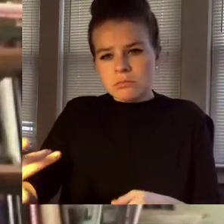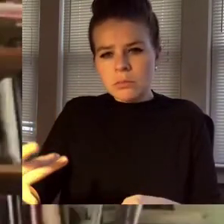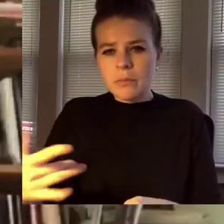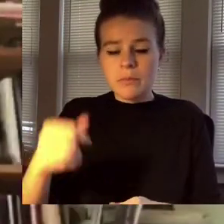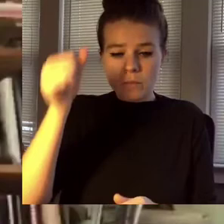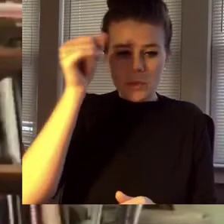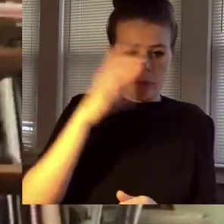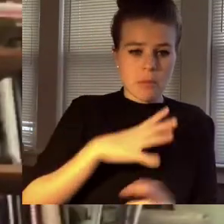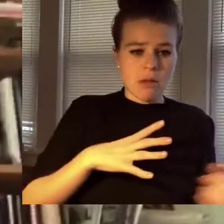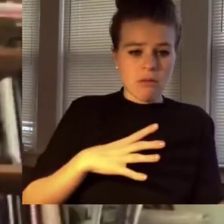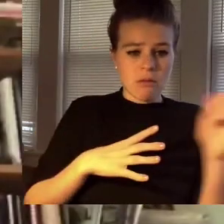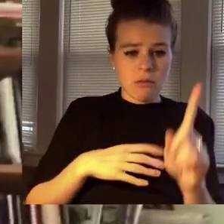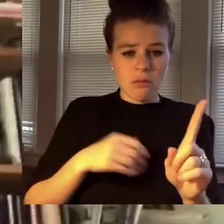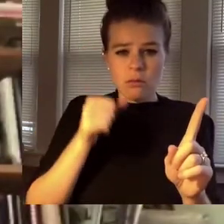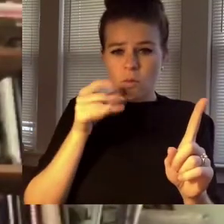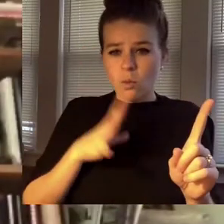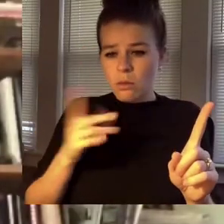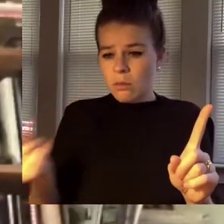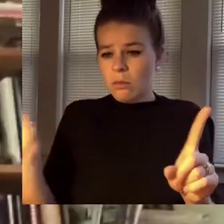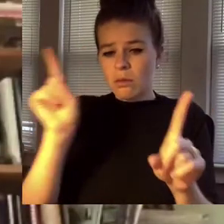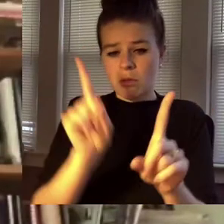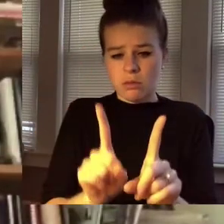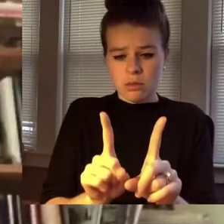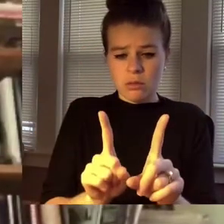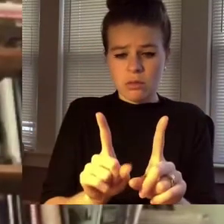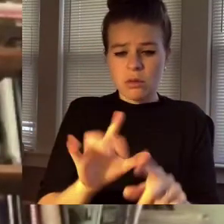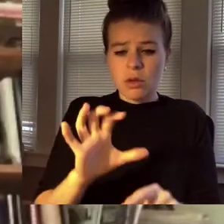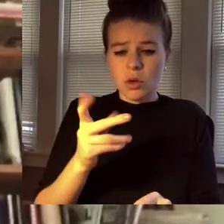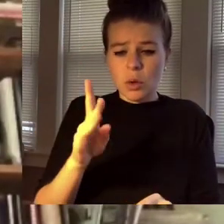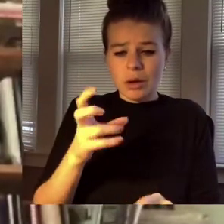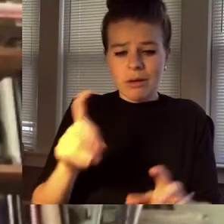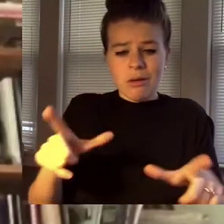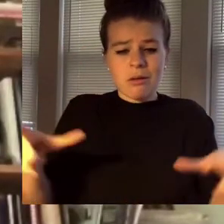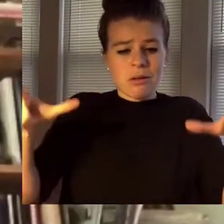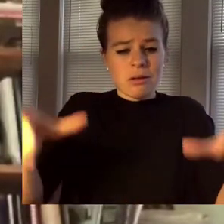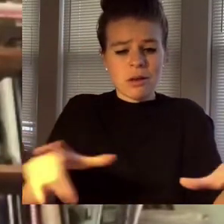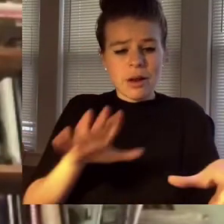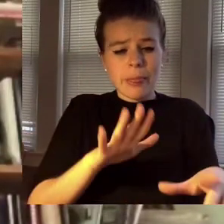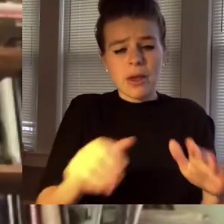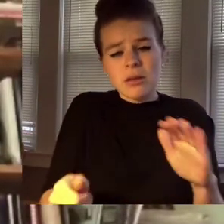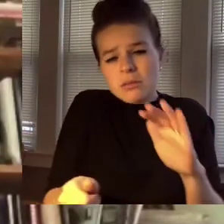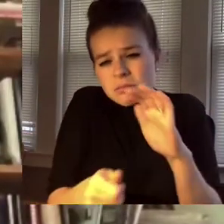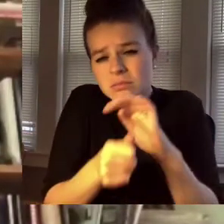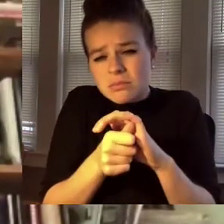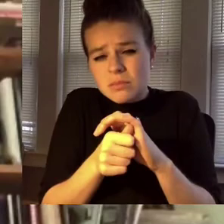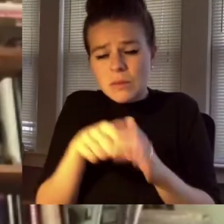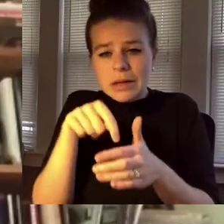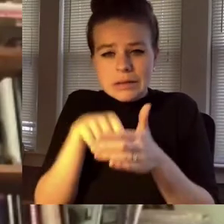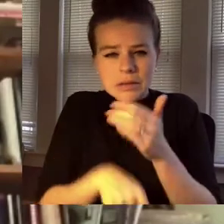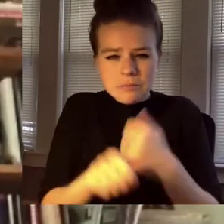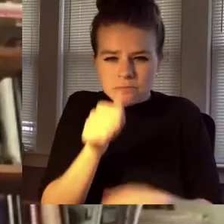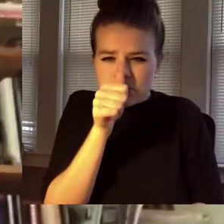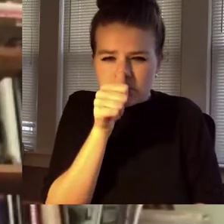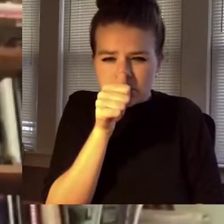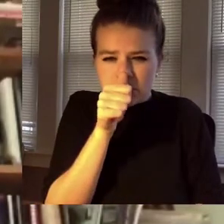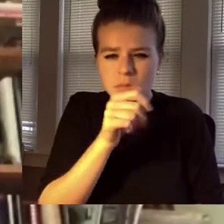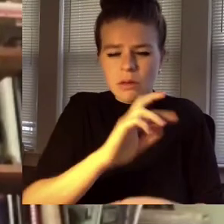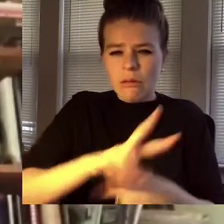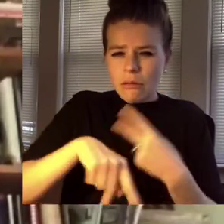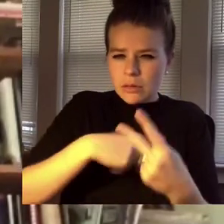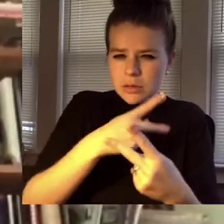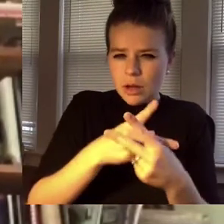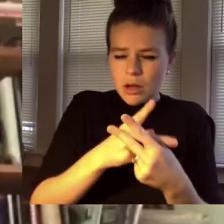and the woman, and the courtyard was their shelter of deep secrets, the kind